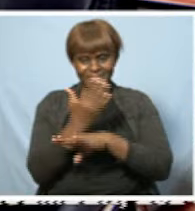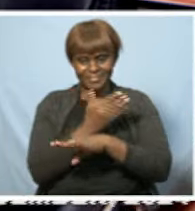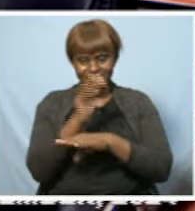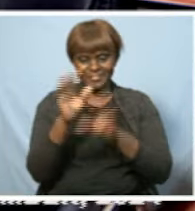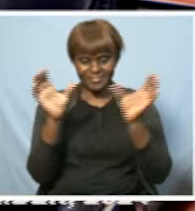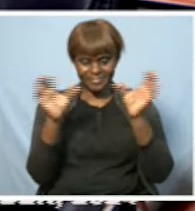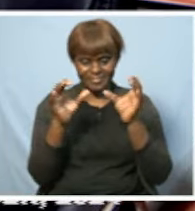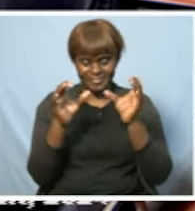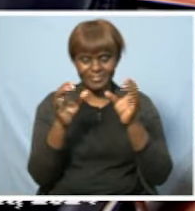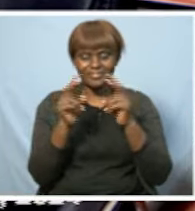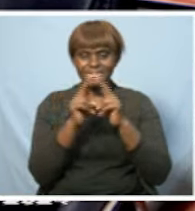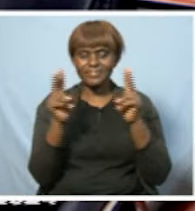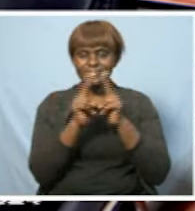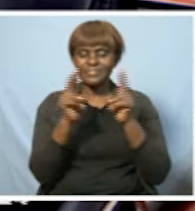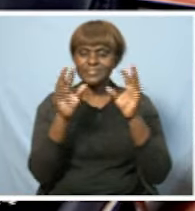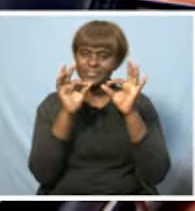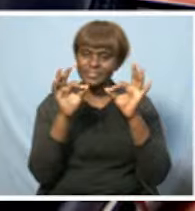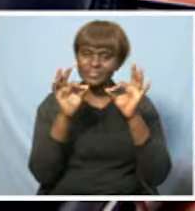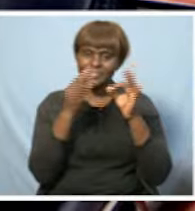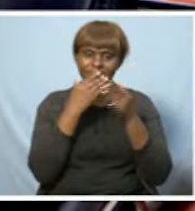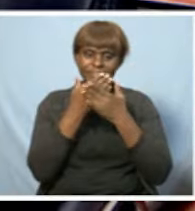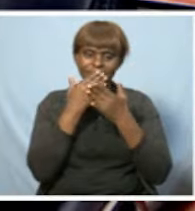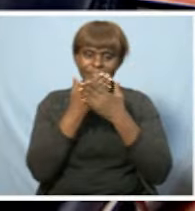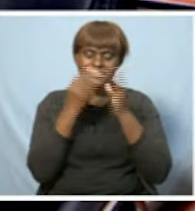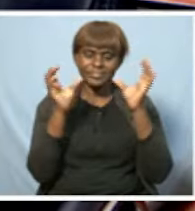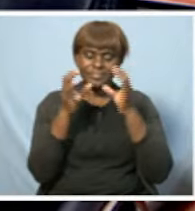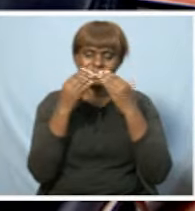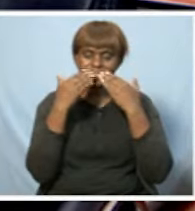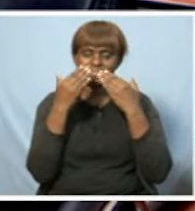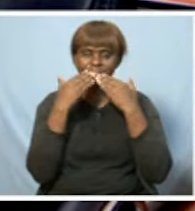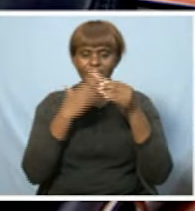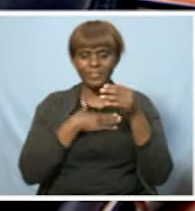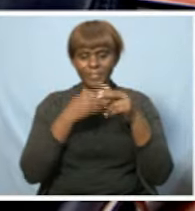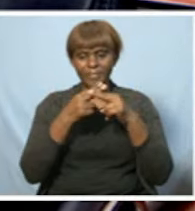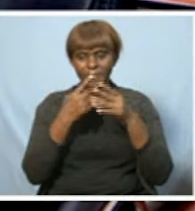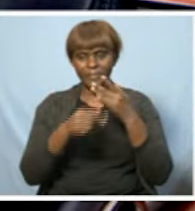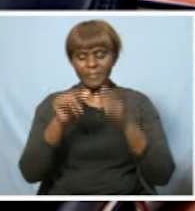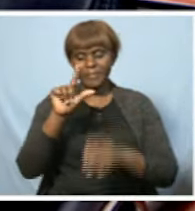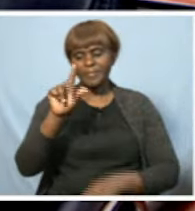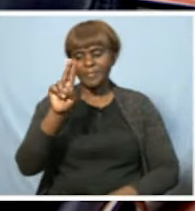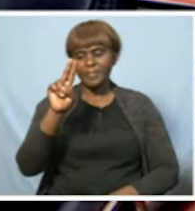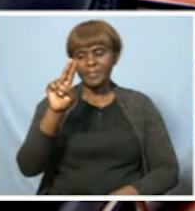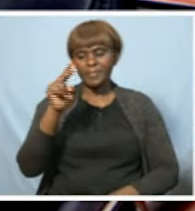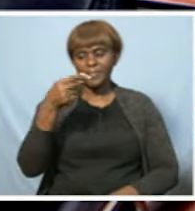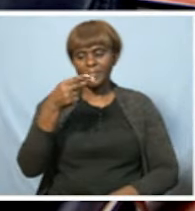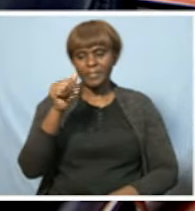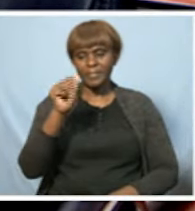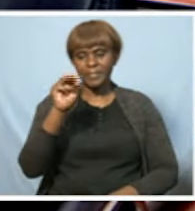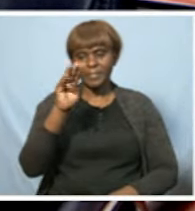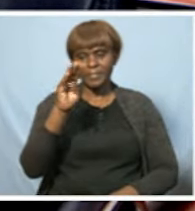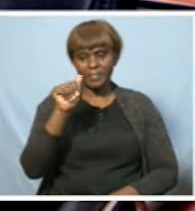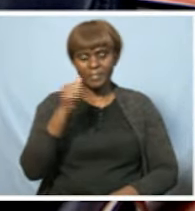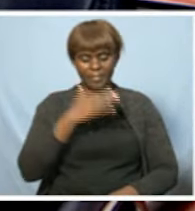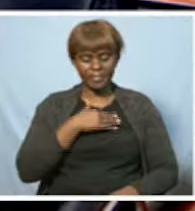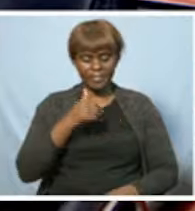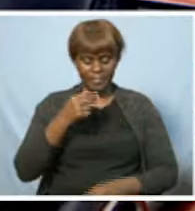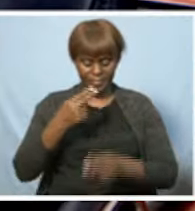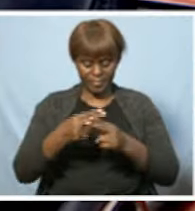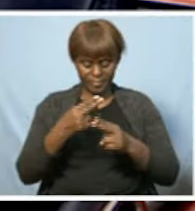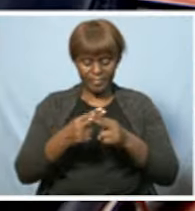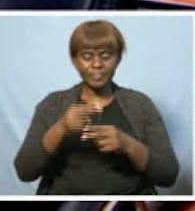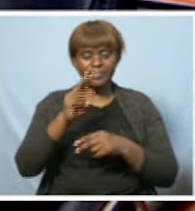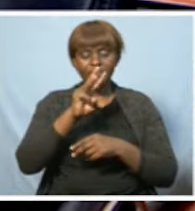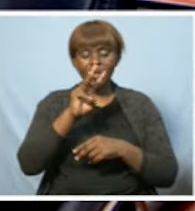committee. Very, very good committee. Thank you. I'm Mwenel Hamba, Member of Parliament for Mangango from Western